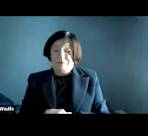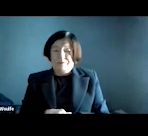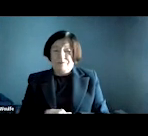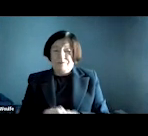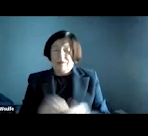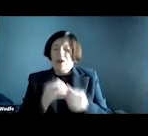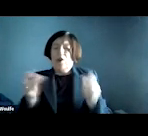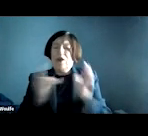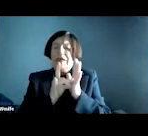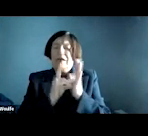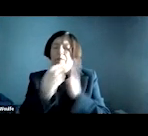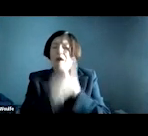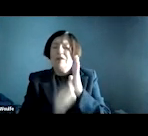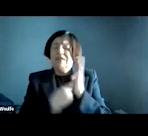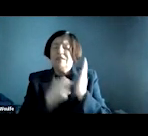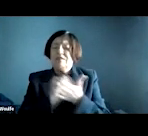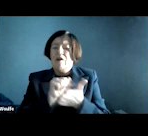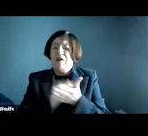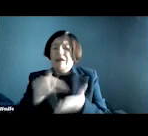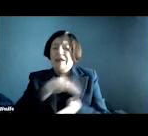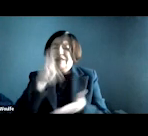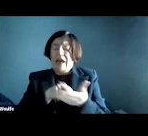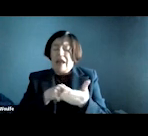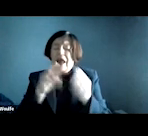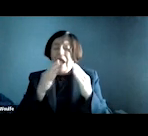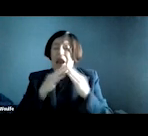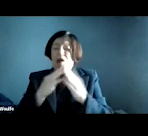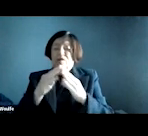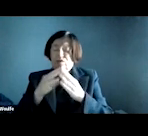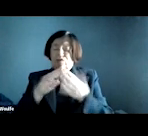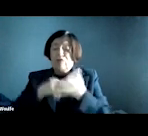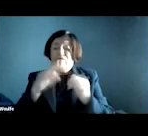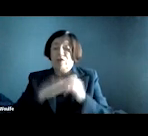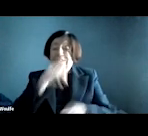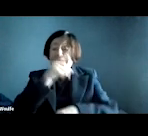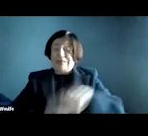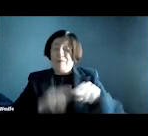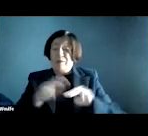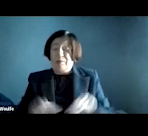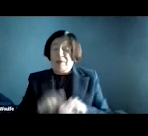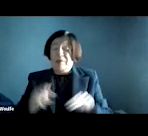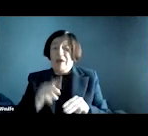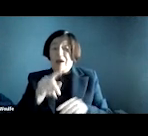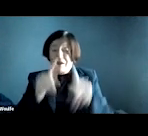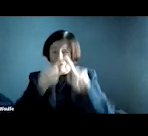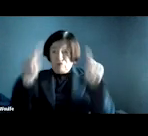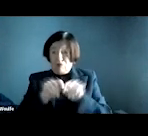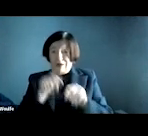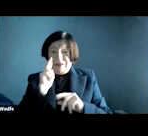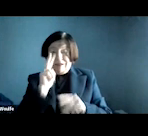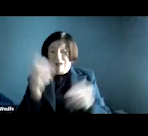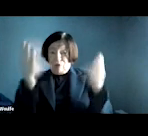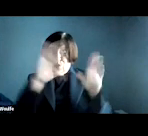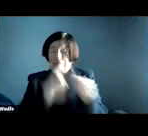Another key policy document is the National Housing Strategy for Disabled People. And on screen, I have